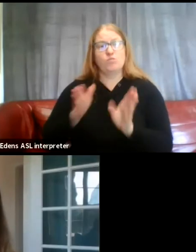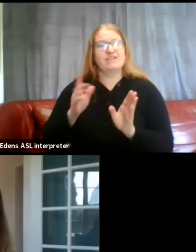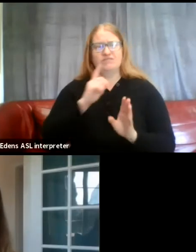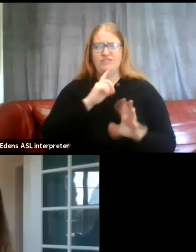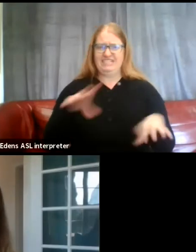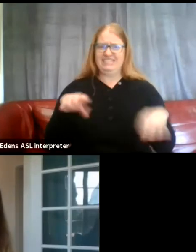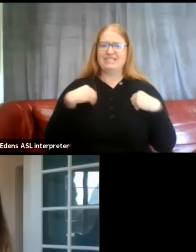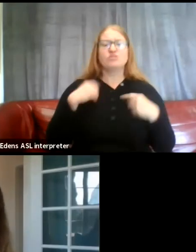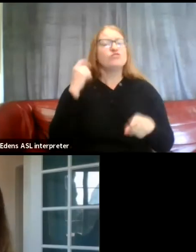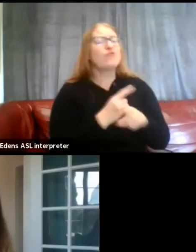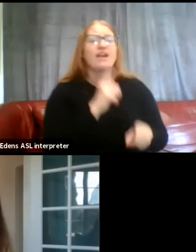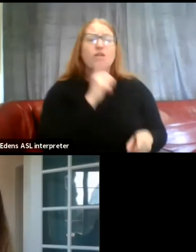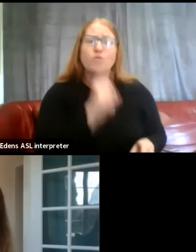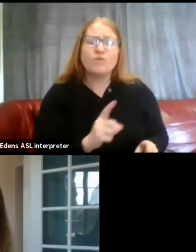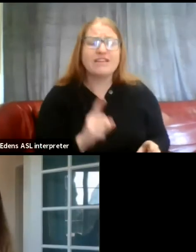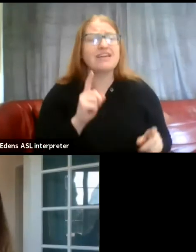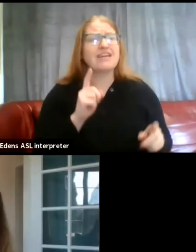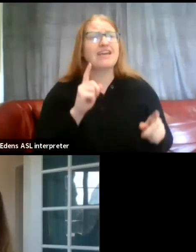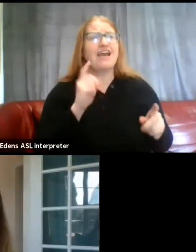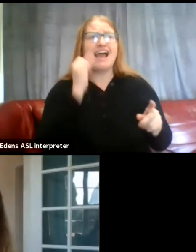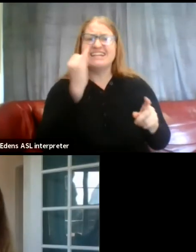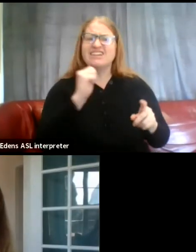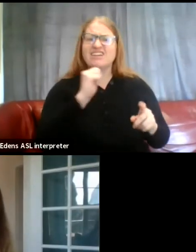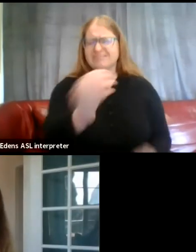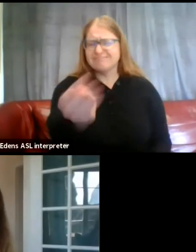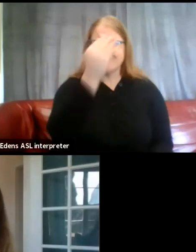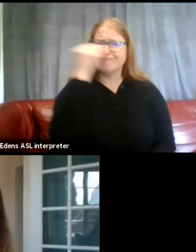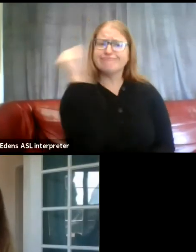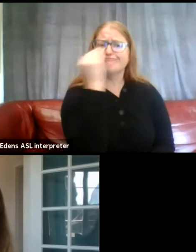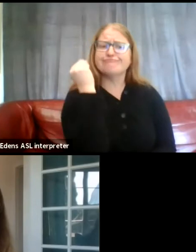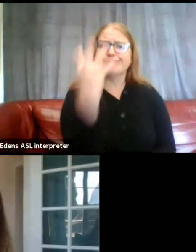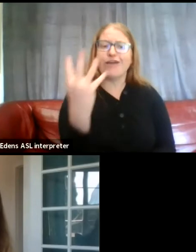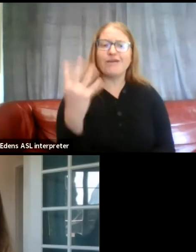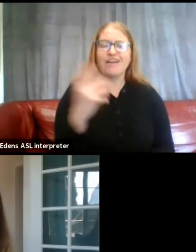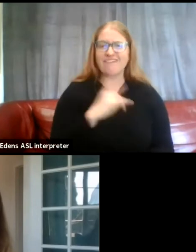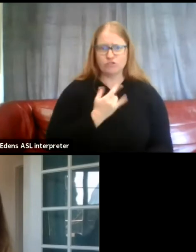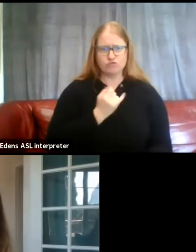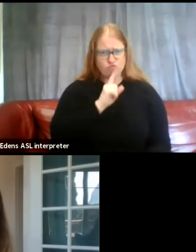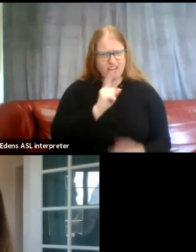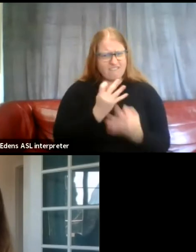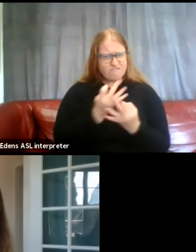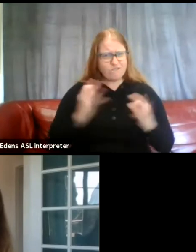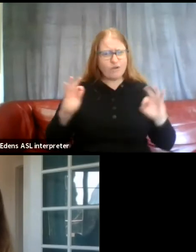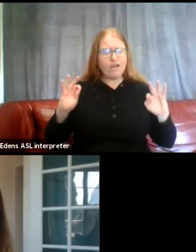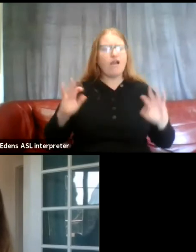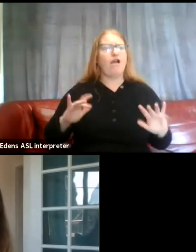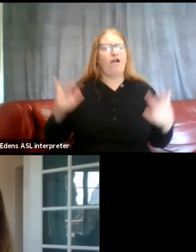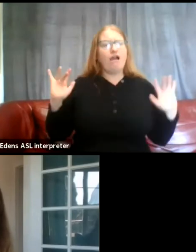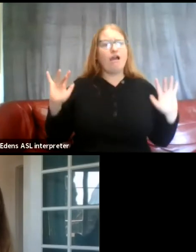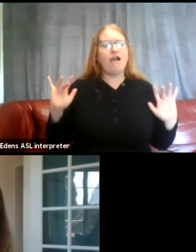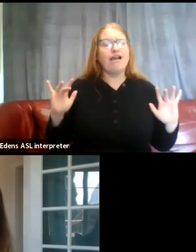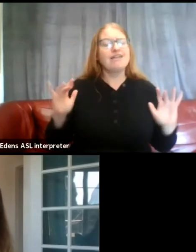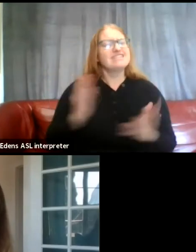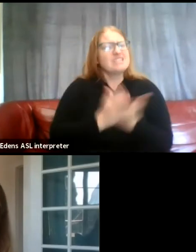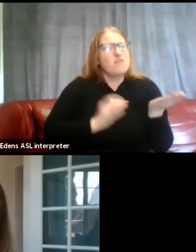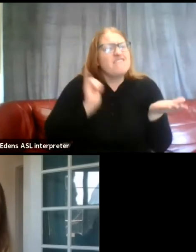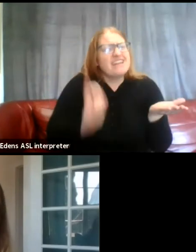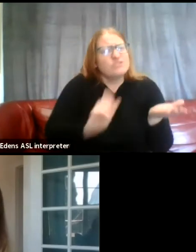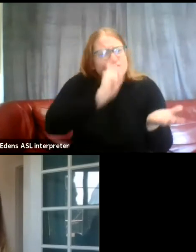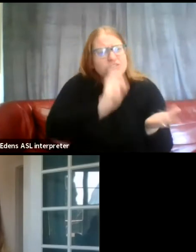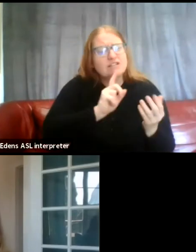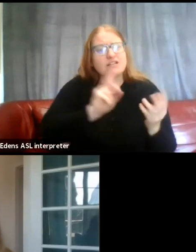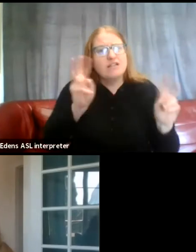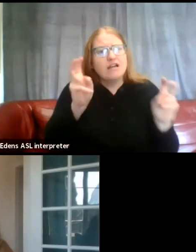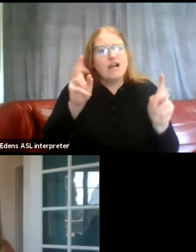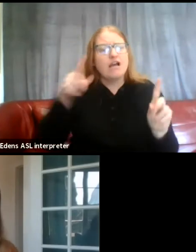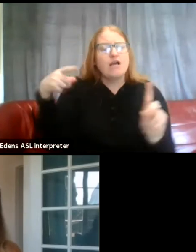giving a damn about the idea of like, does this look good? Because some of this is really about spilling dirty laundry, because, you know, being